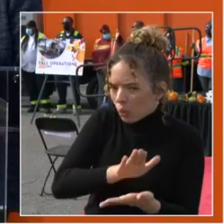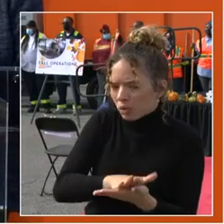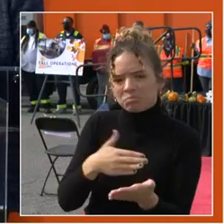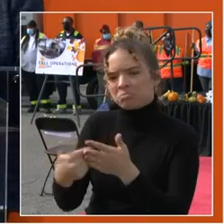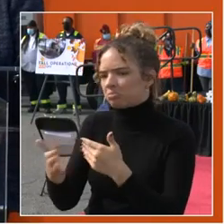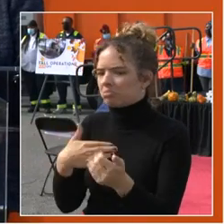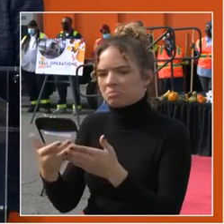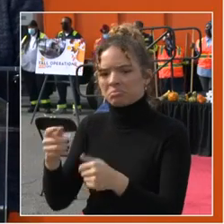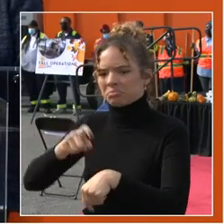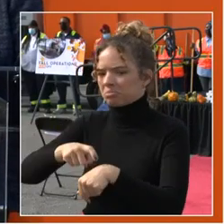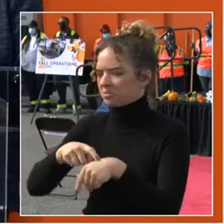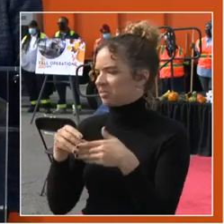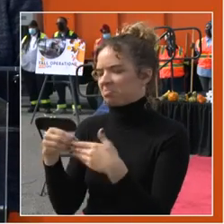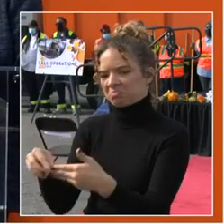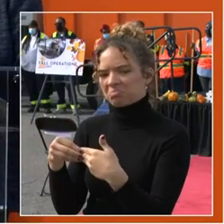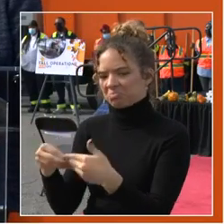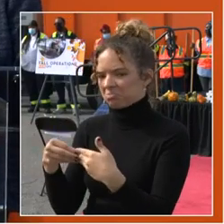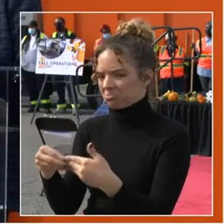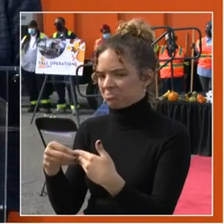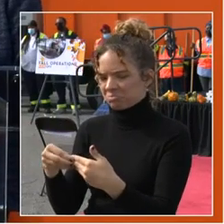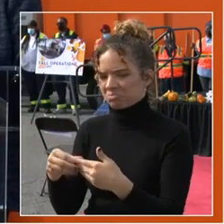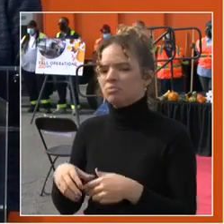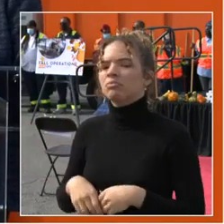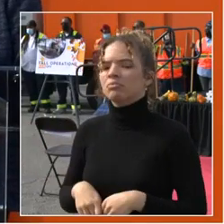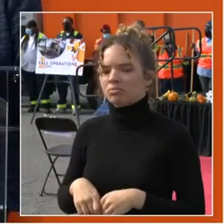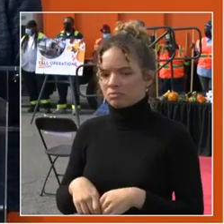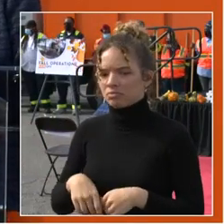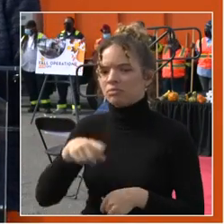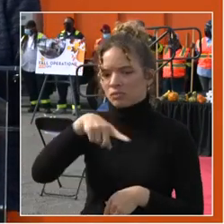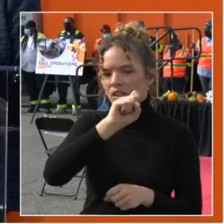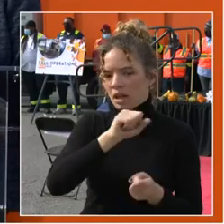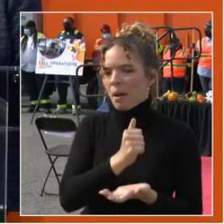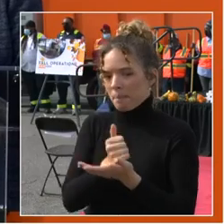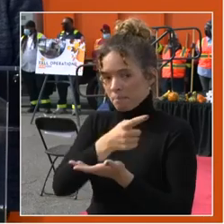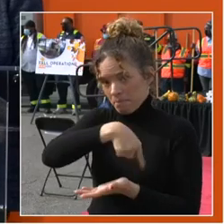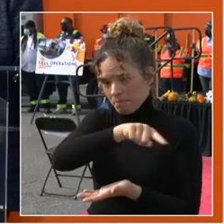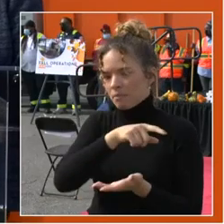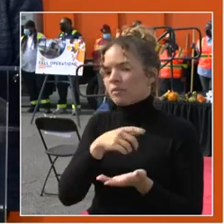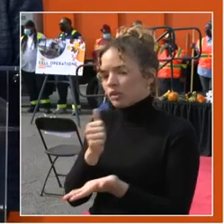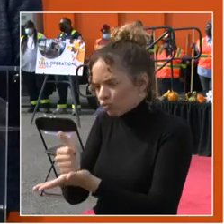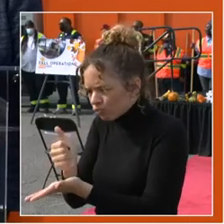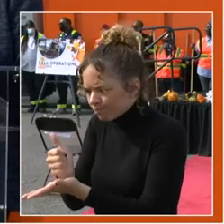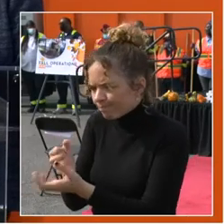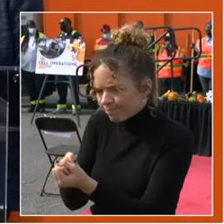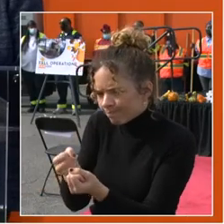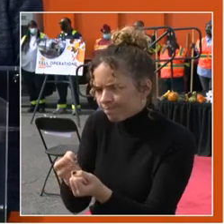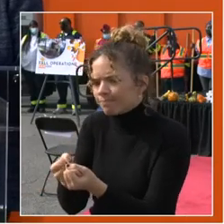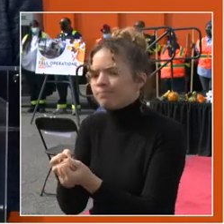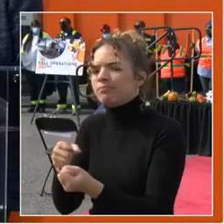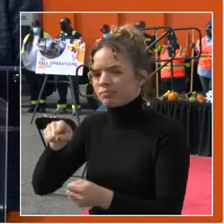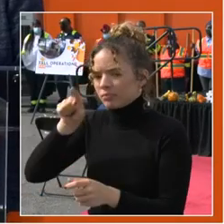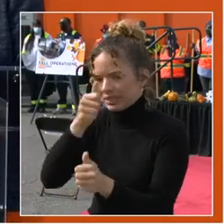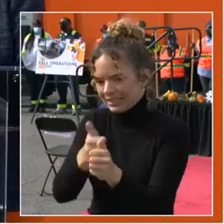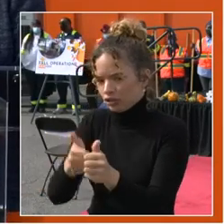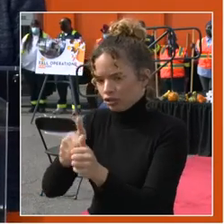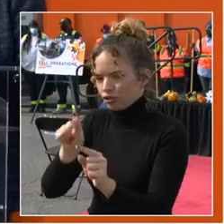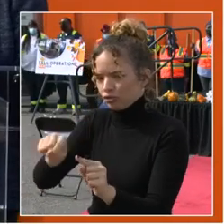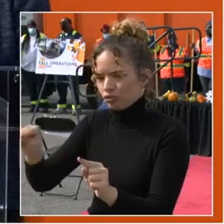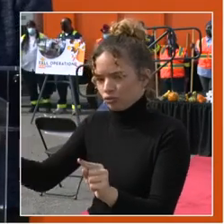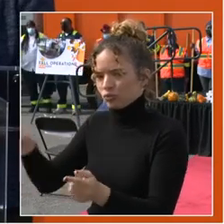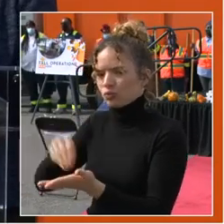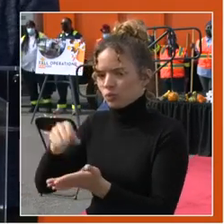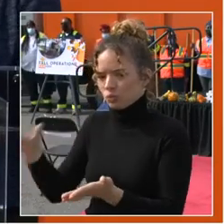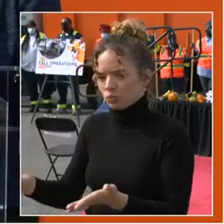enrichment in areas that are specialized for each student. And so we know that the high impact tutoring,